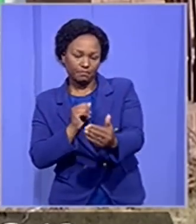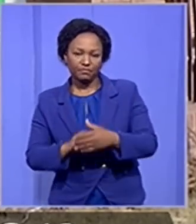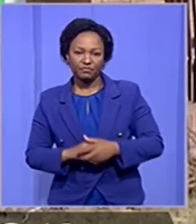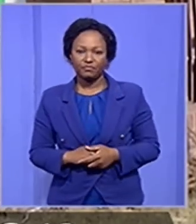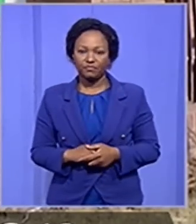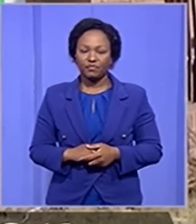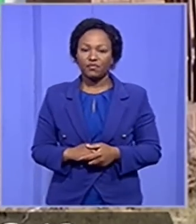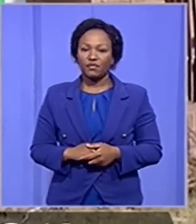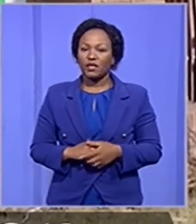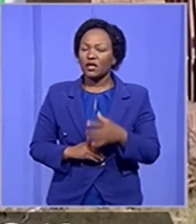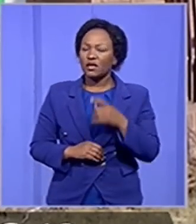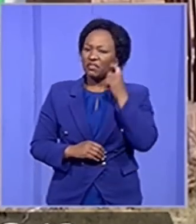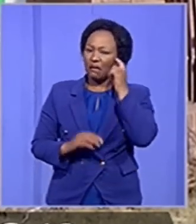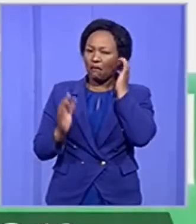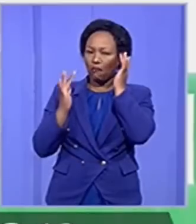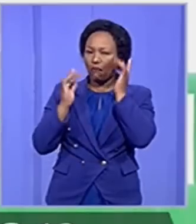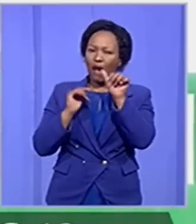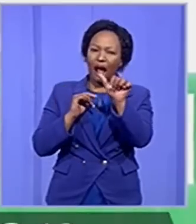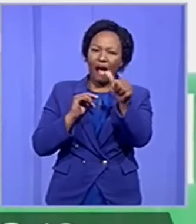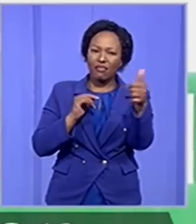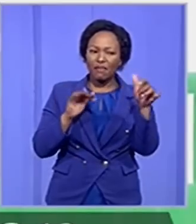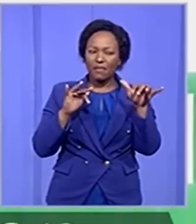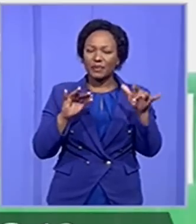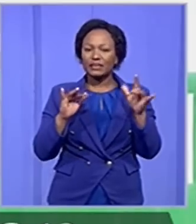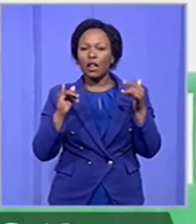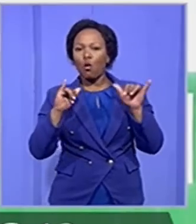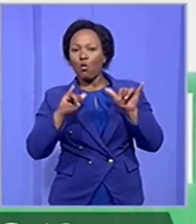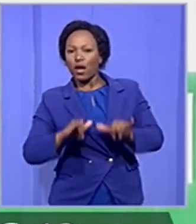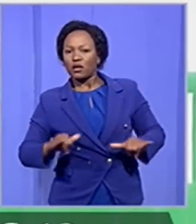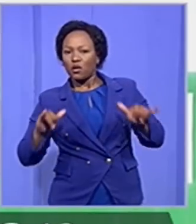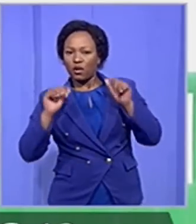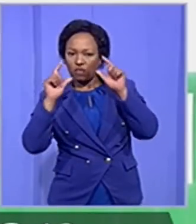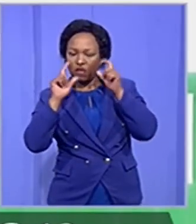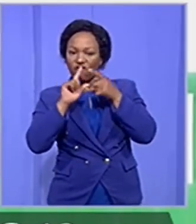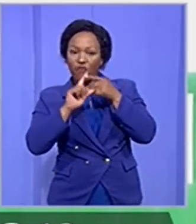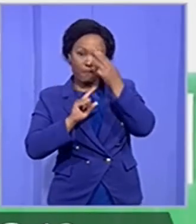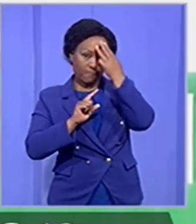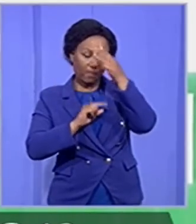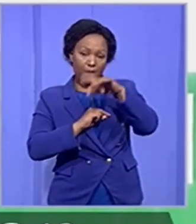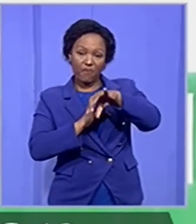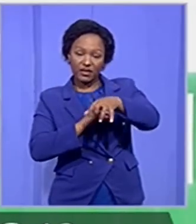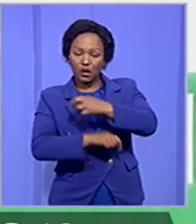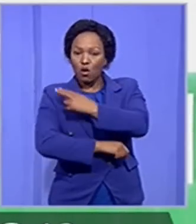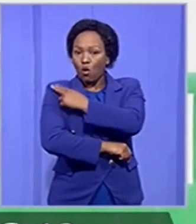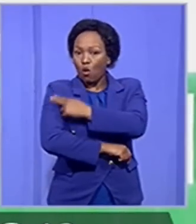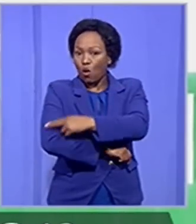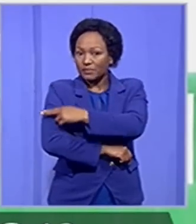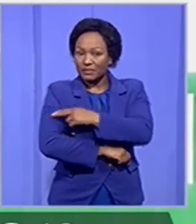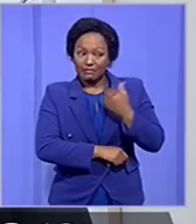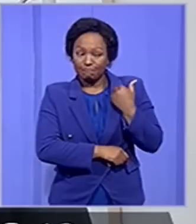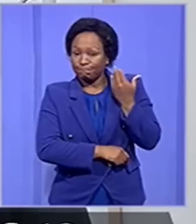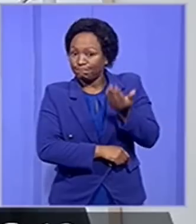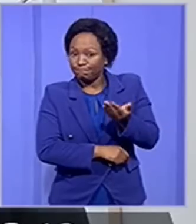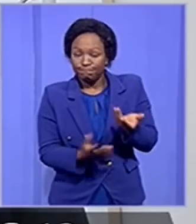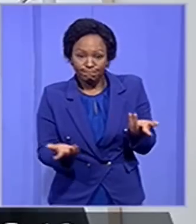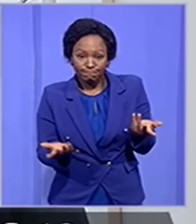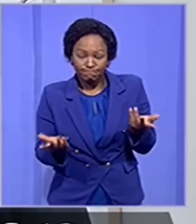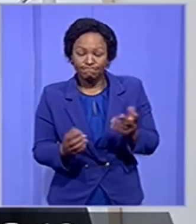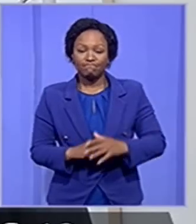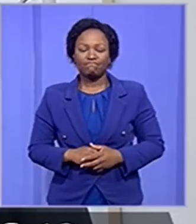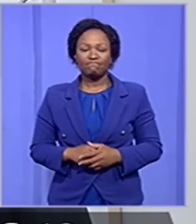isago ya balwetse ba bangwe bao ba emetseng digalase tsa bona tsa matlho go tswa Mahikeng Provincial Hospital ke ntseng jang. Ke